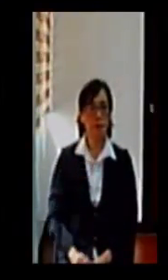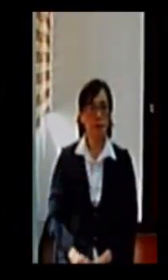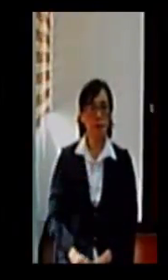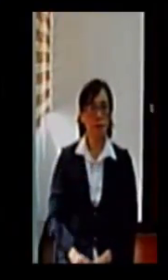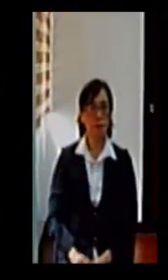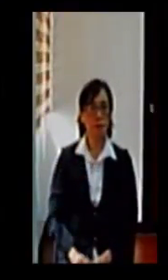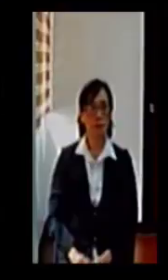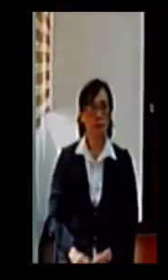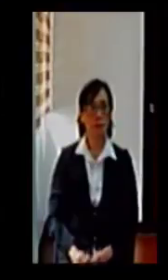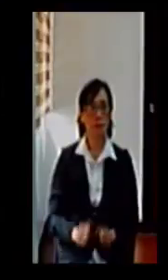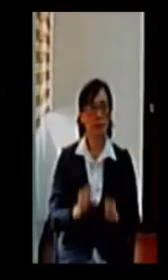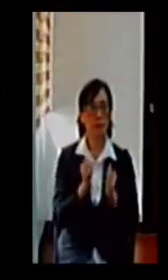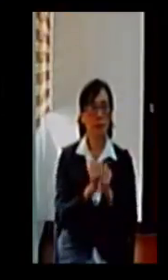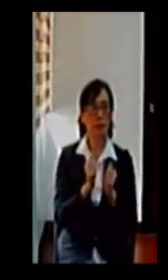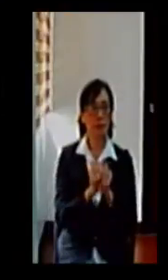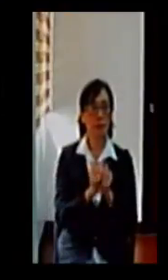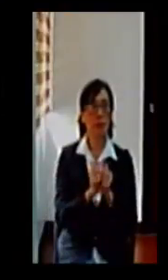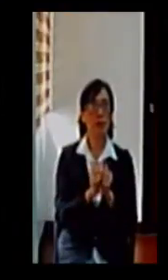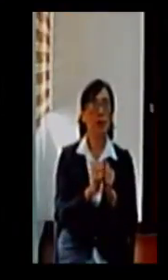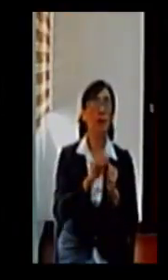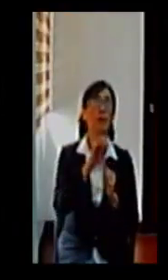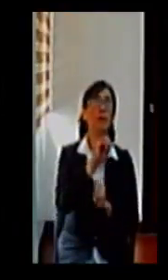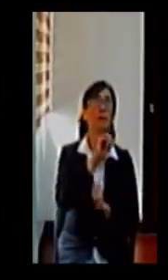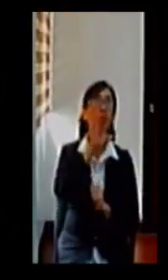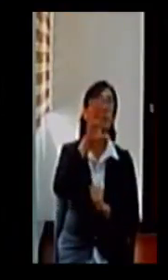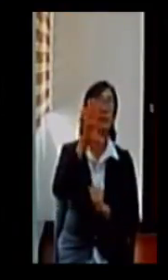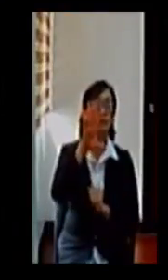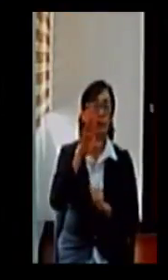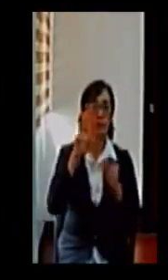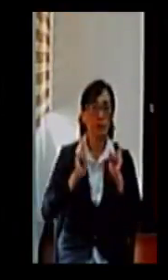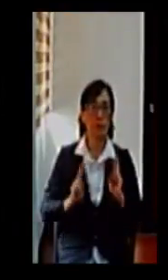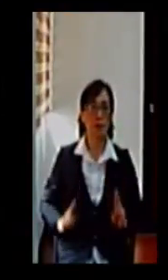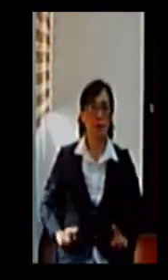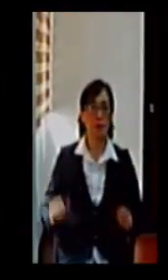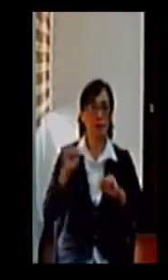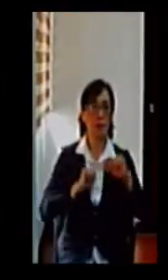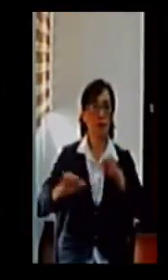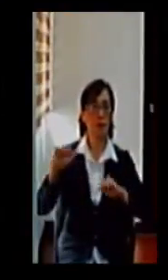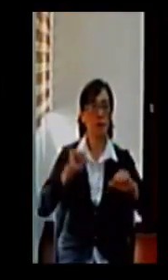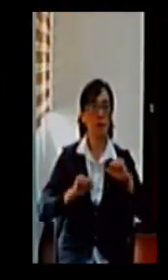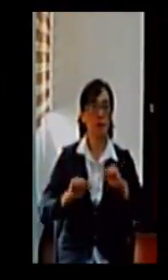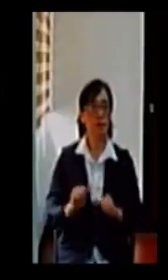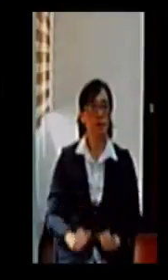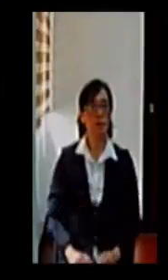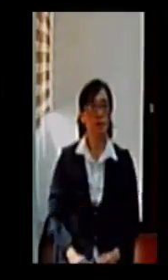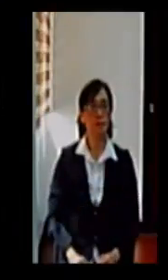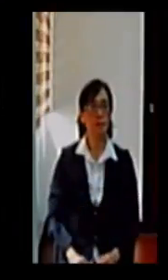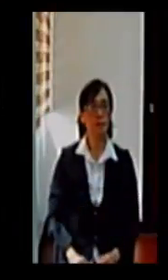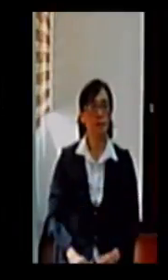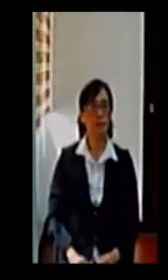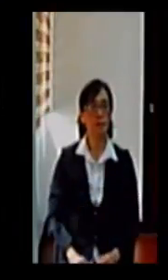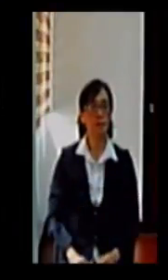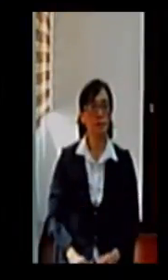with a slide about what human activities generate greenhouse gases. So